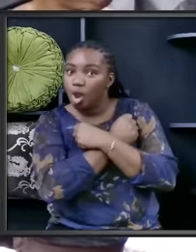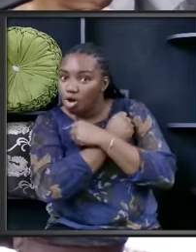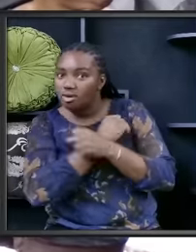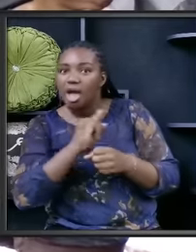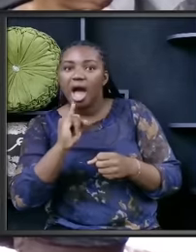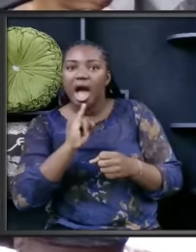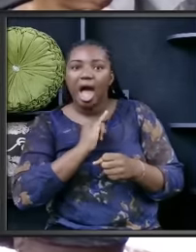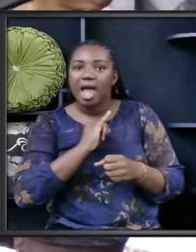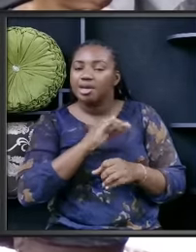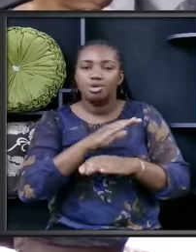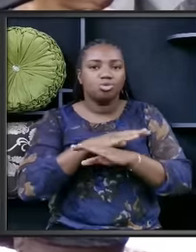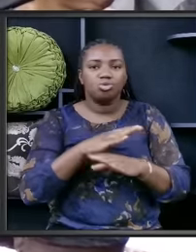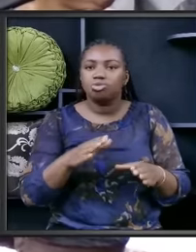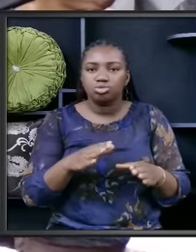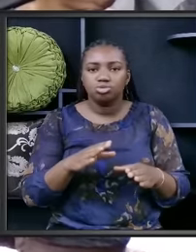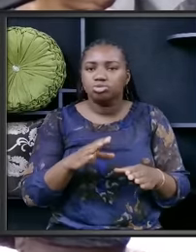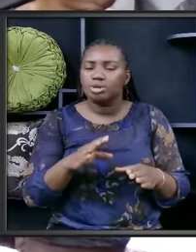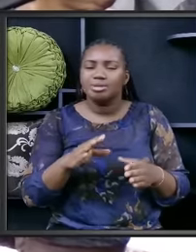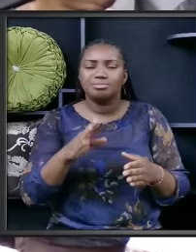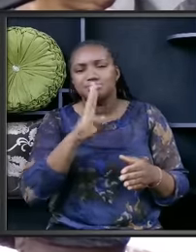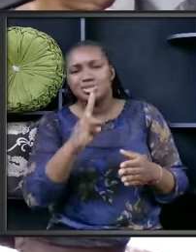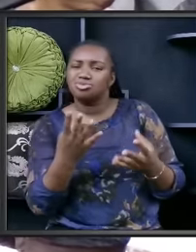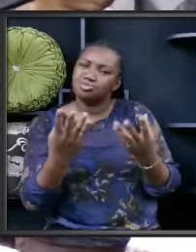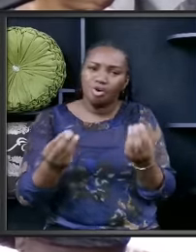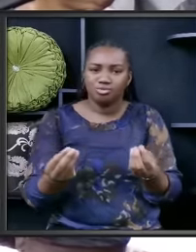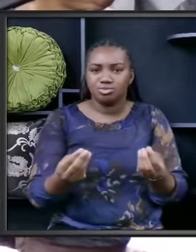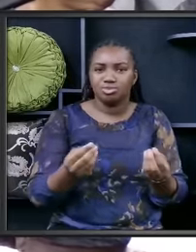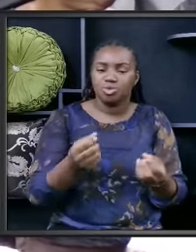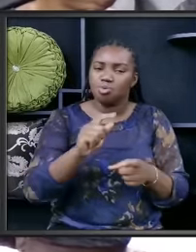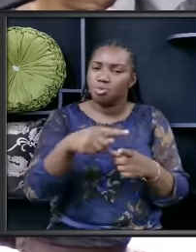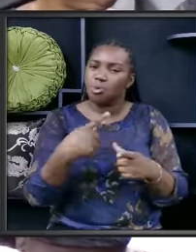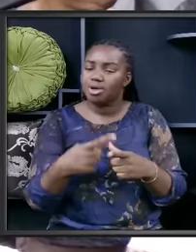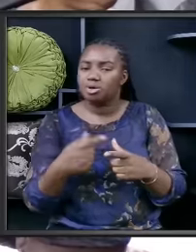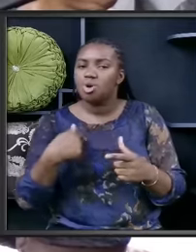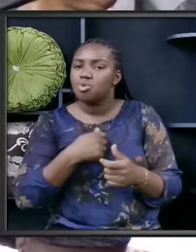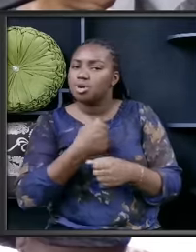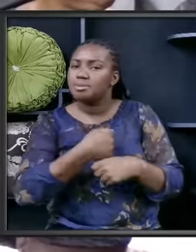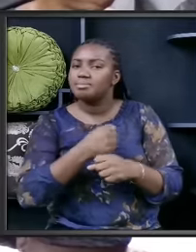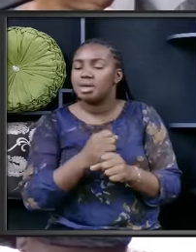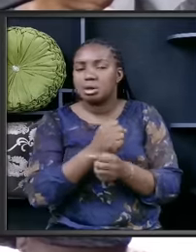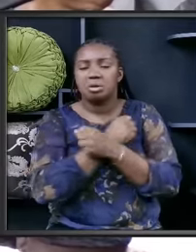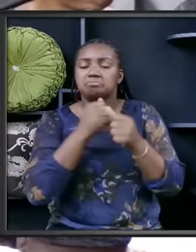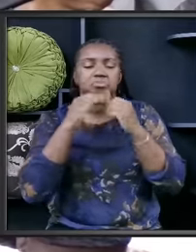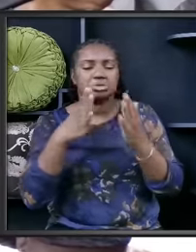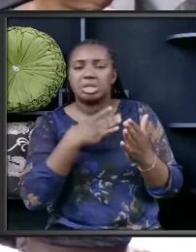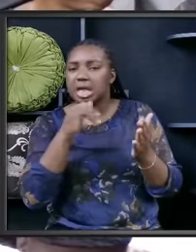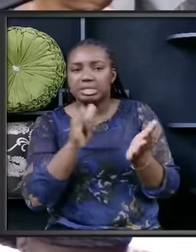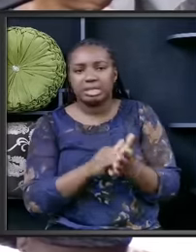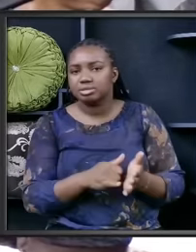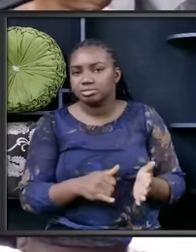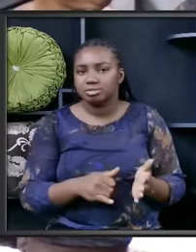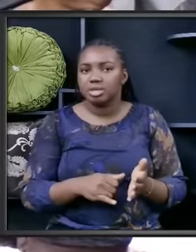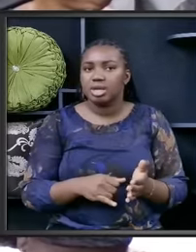is supposed to day soft with husband before. I know they nothing like that at a particular